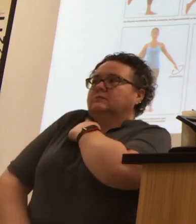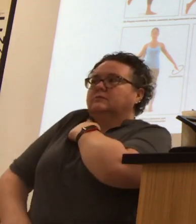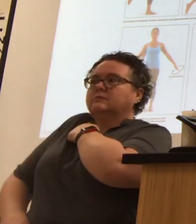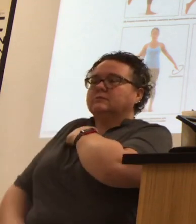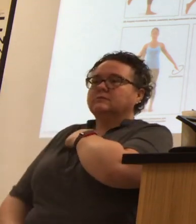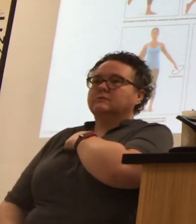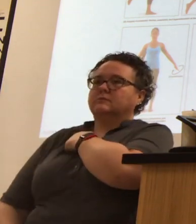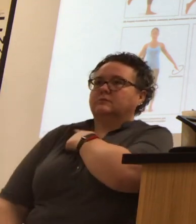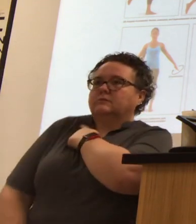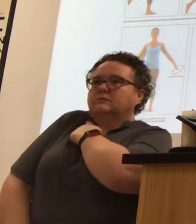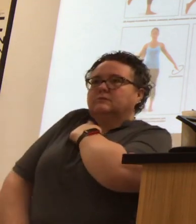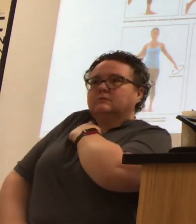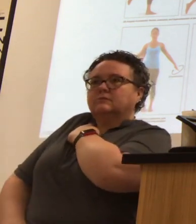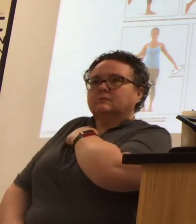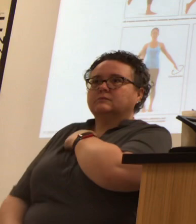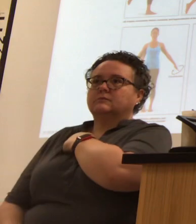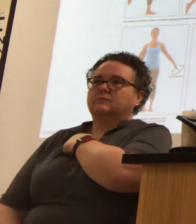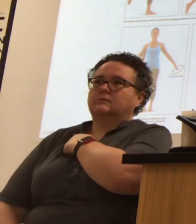medial